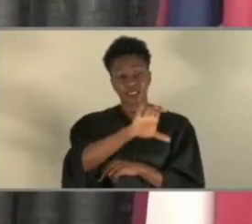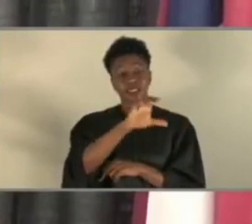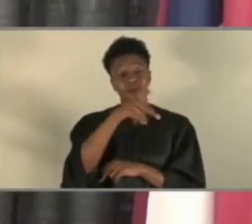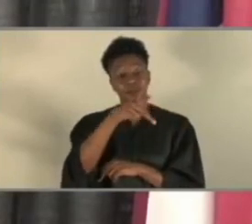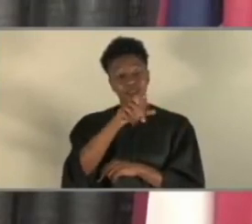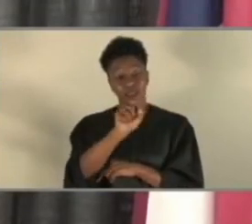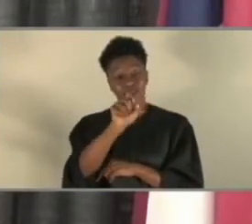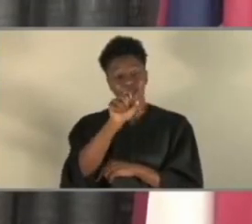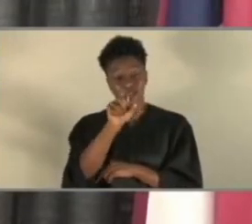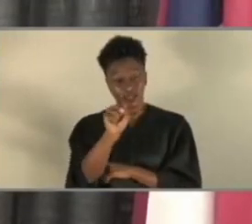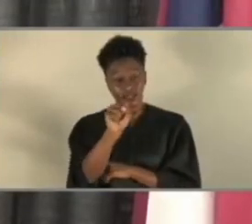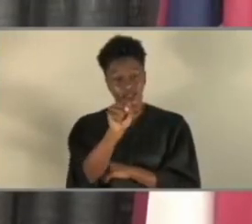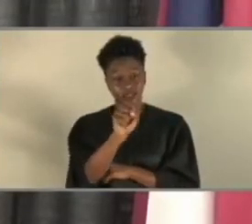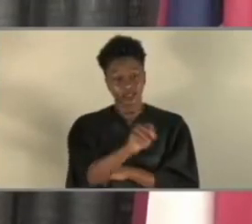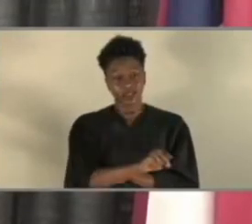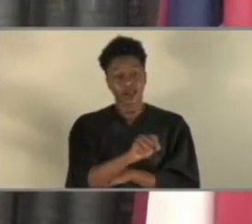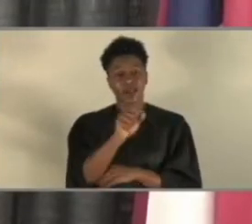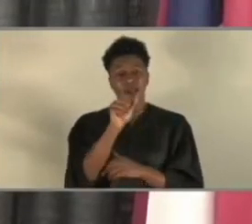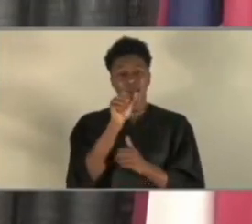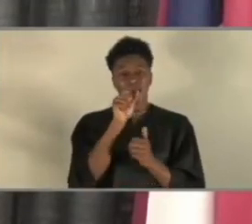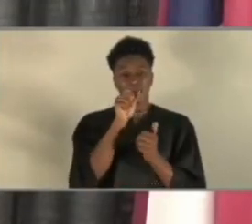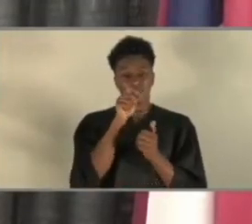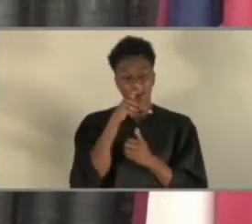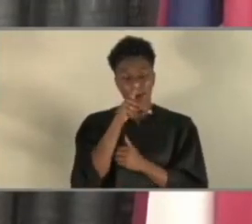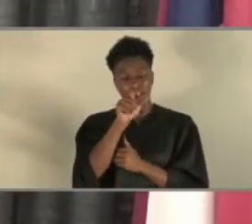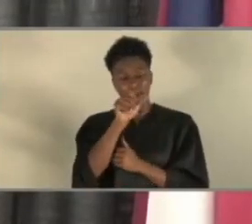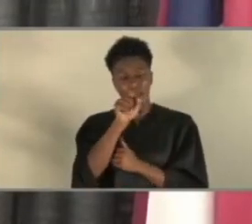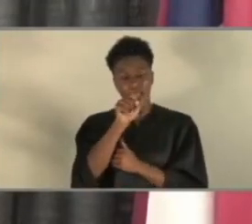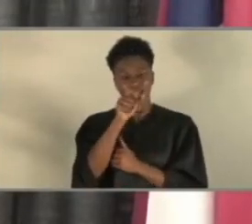SCCPSS, pass the cap.